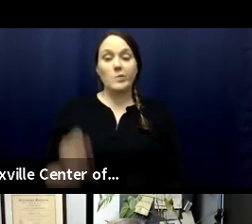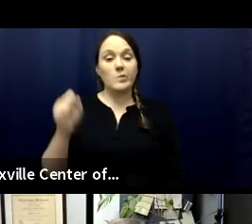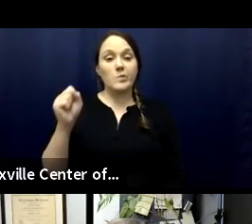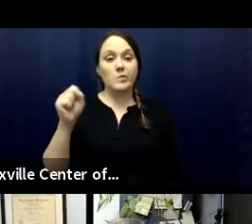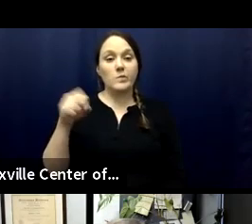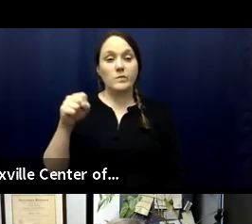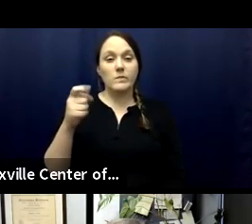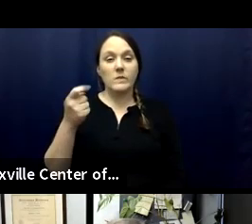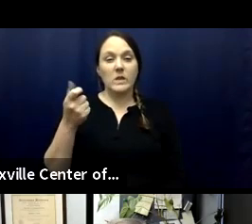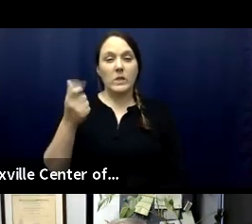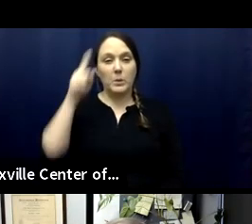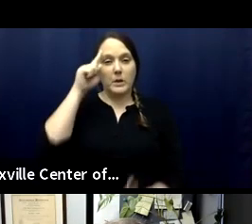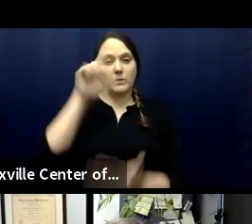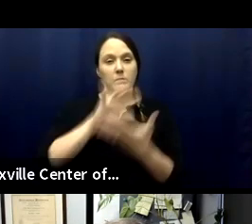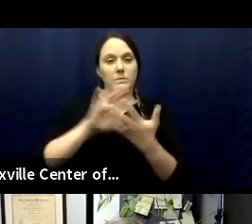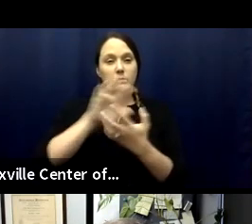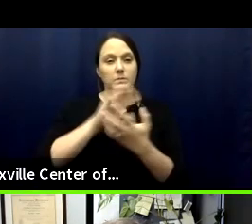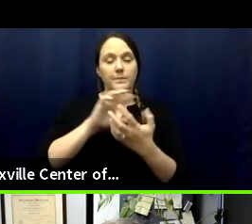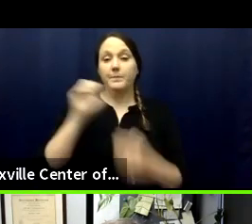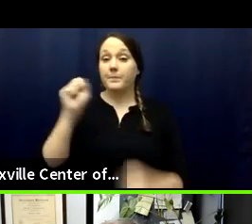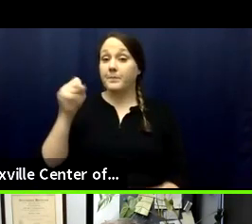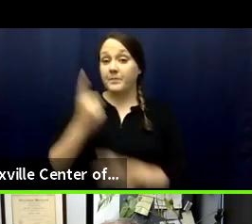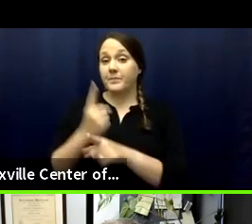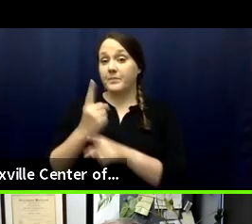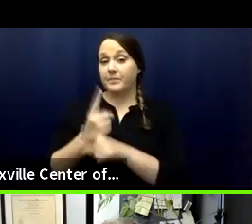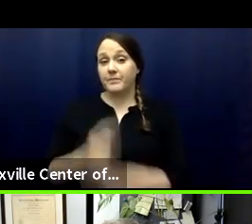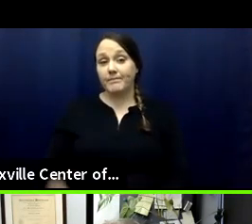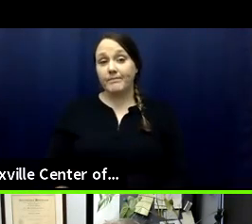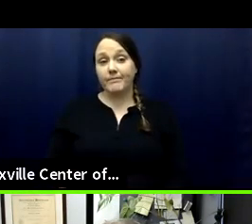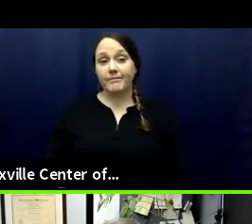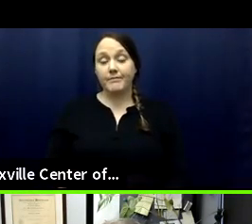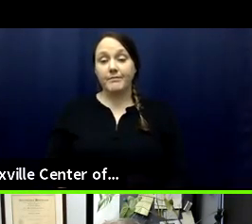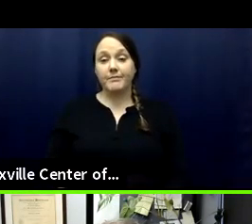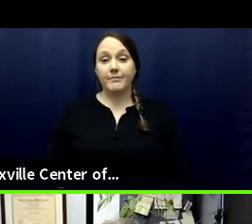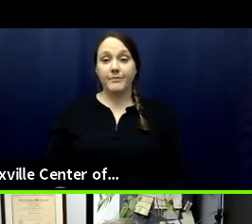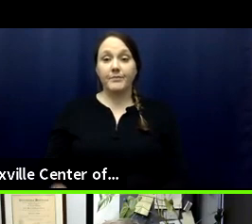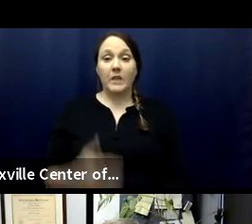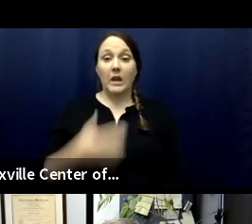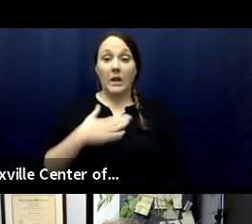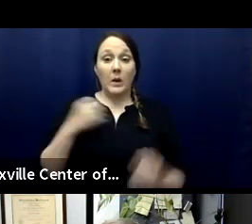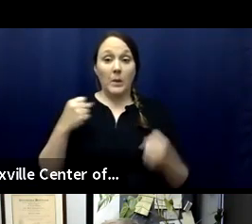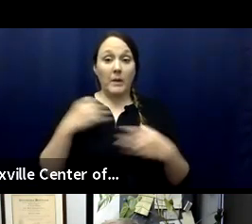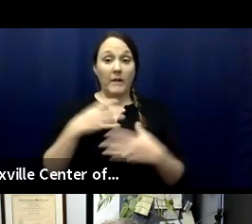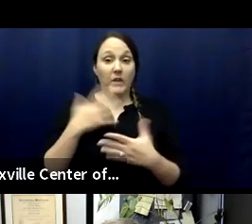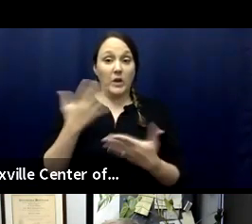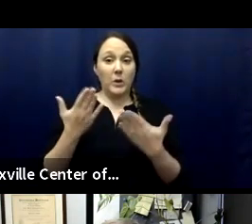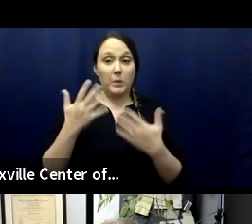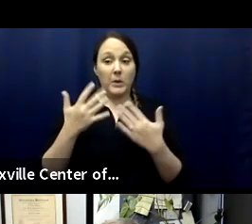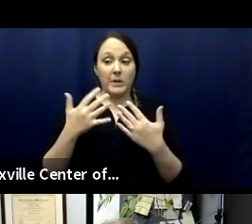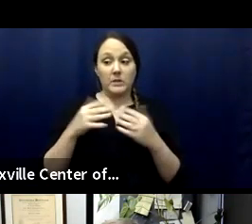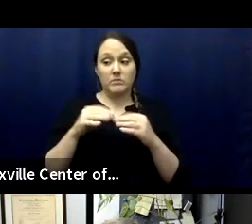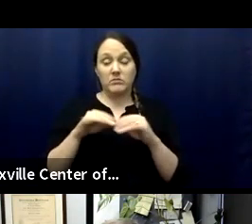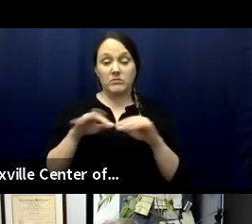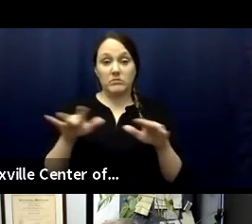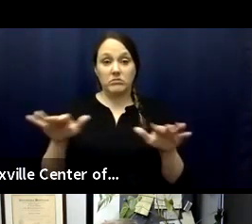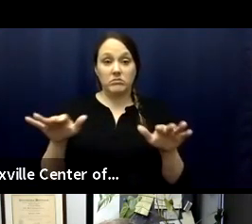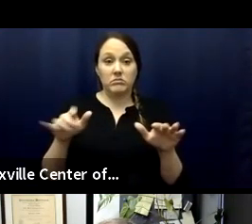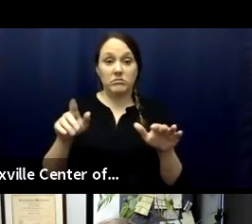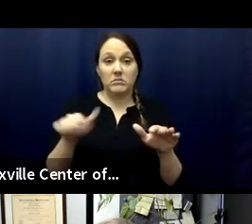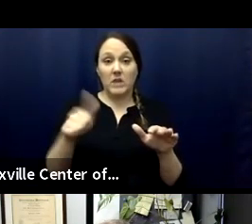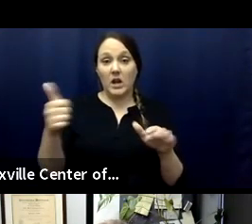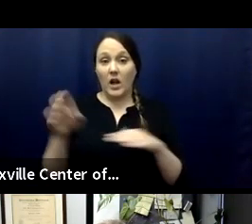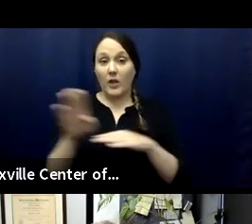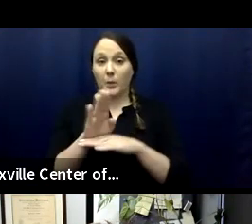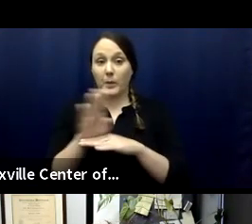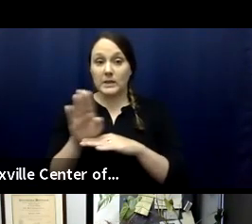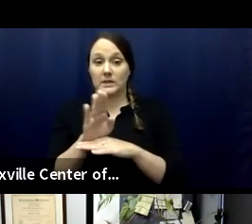It's a little confusing. It is, you're right. And my fear is that this could bleed into other